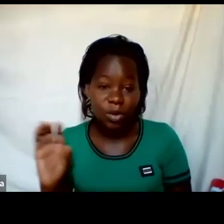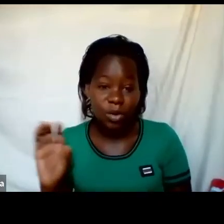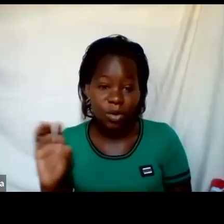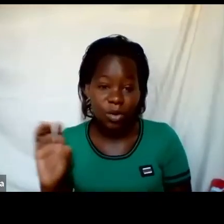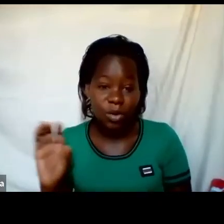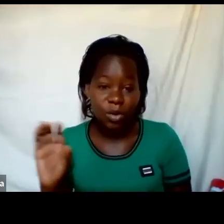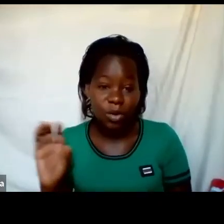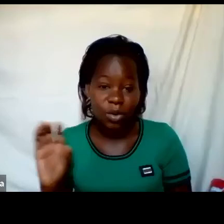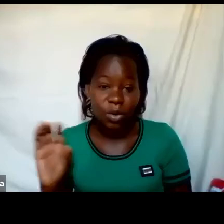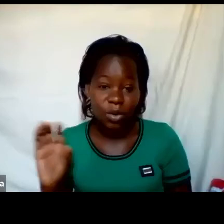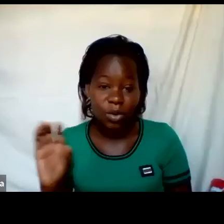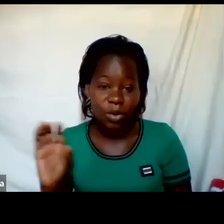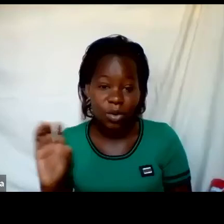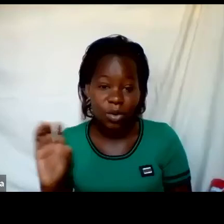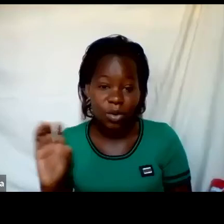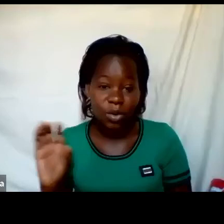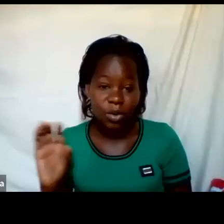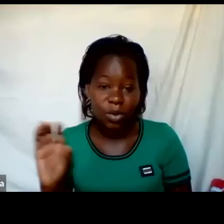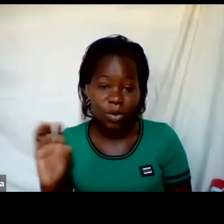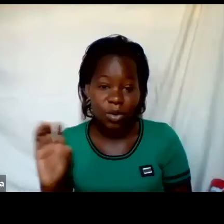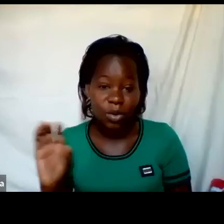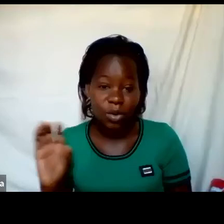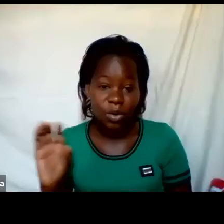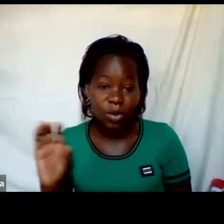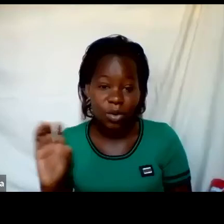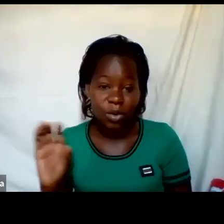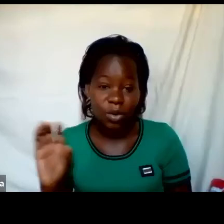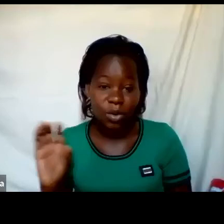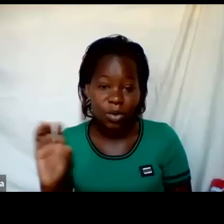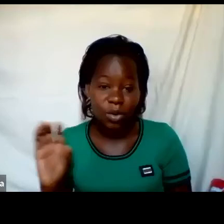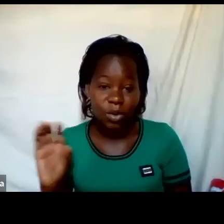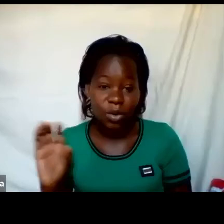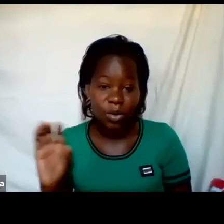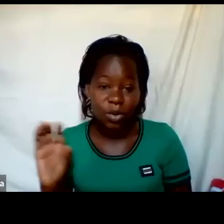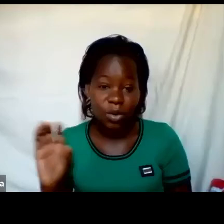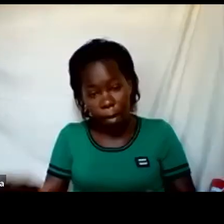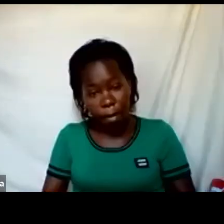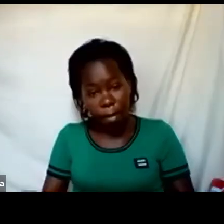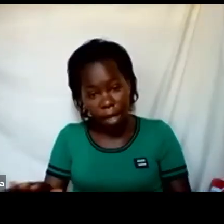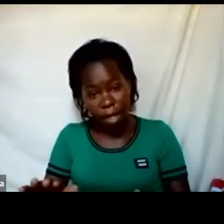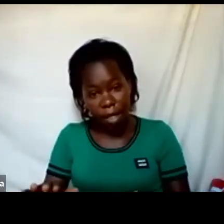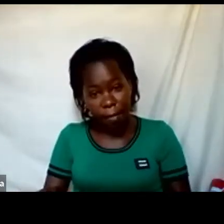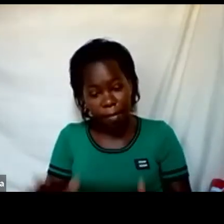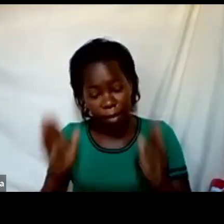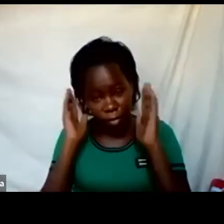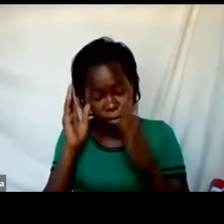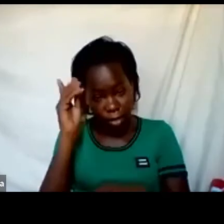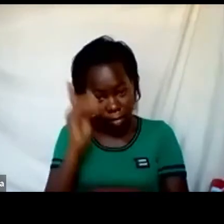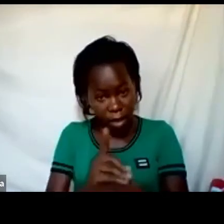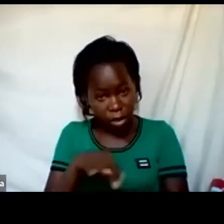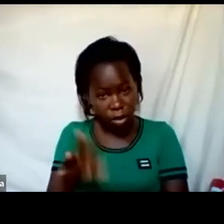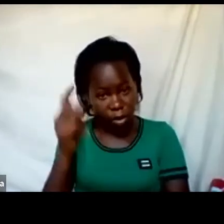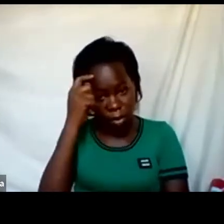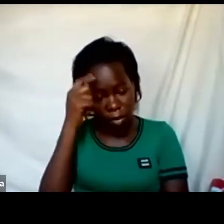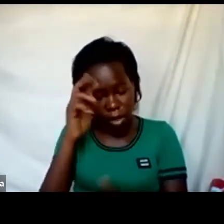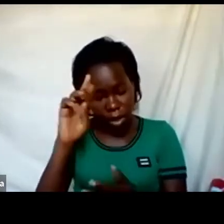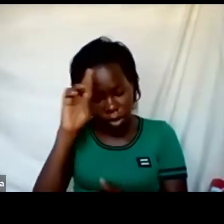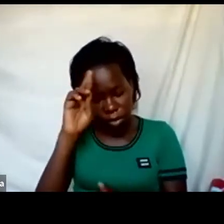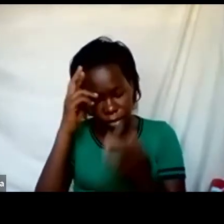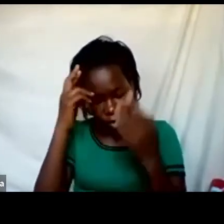the product. And then you market yourself based on your technical knowledge. We started selling this product not